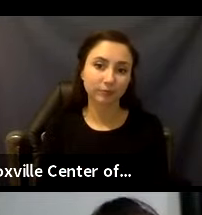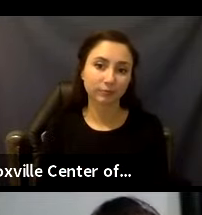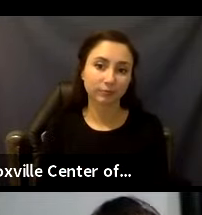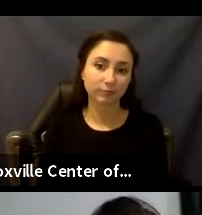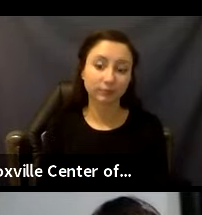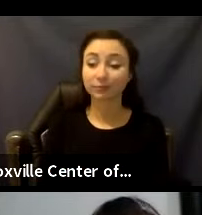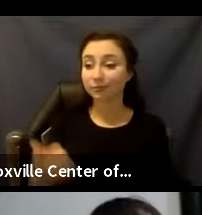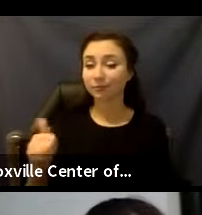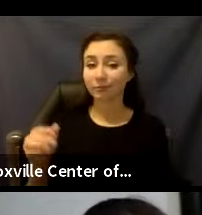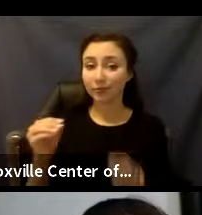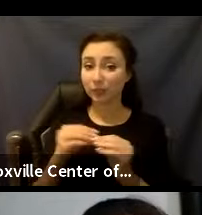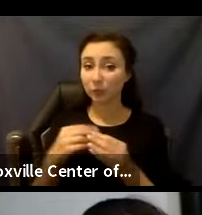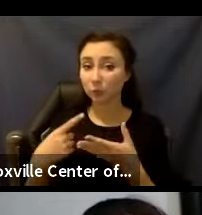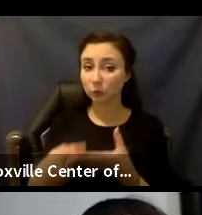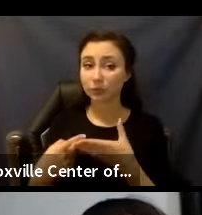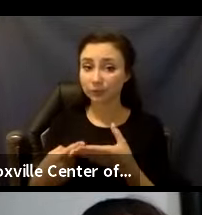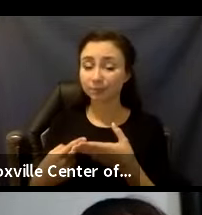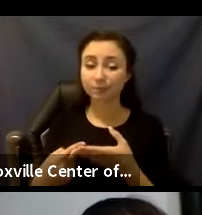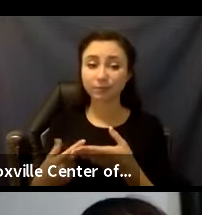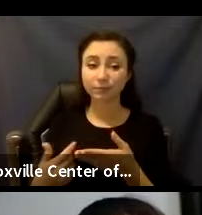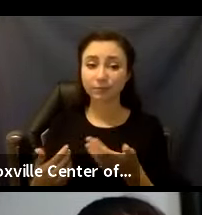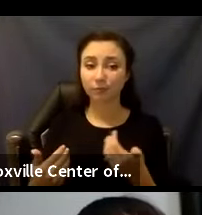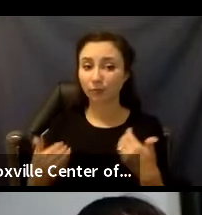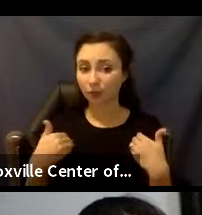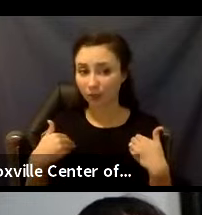Any other discussion? I have a